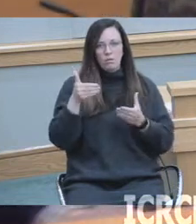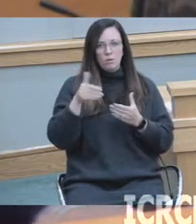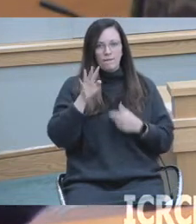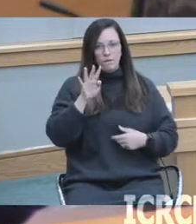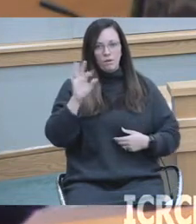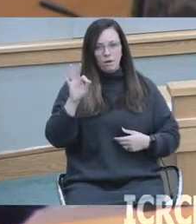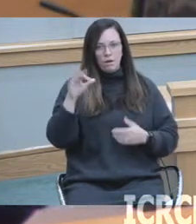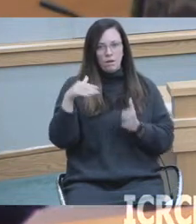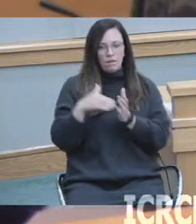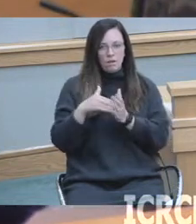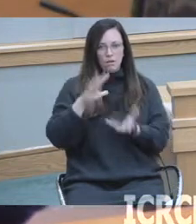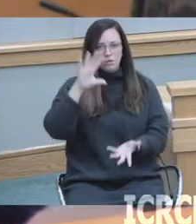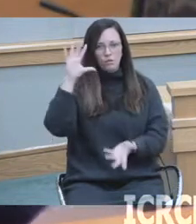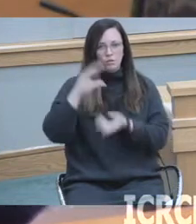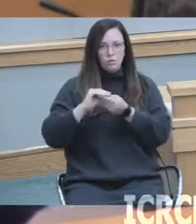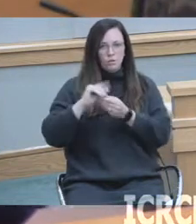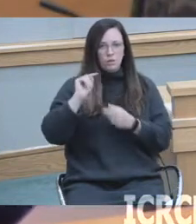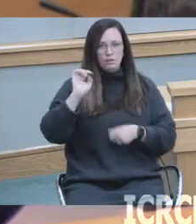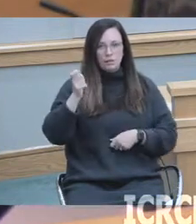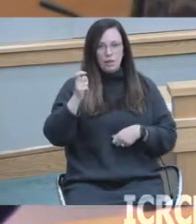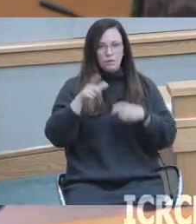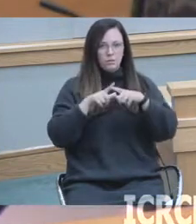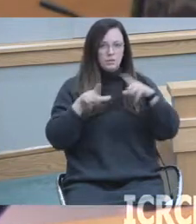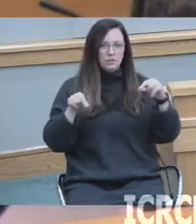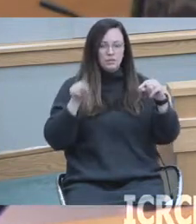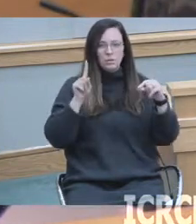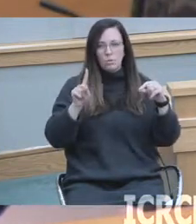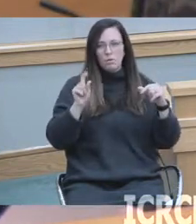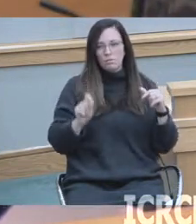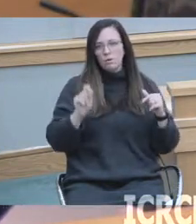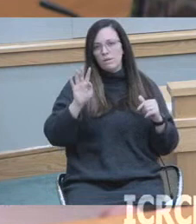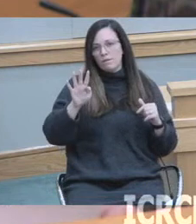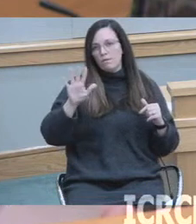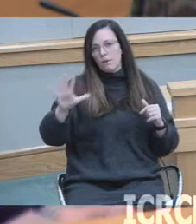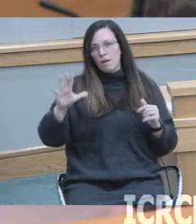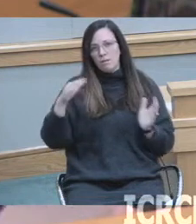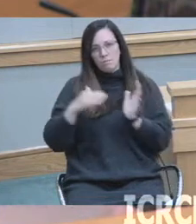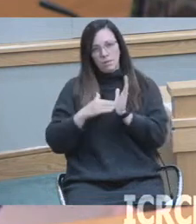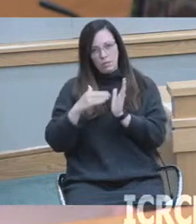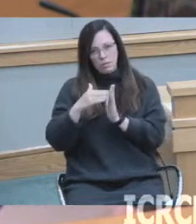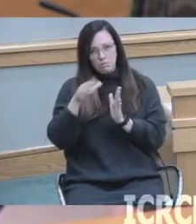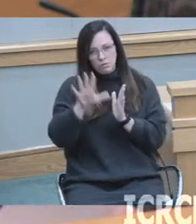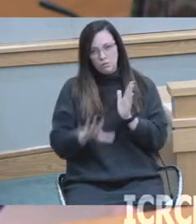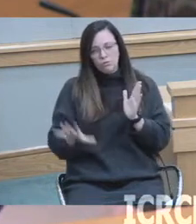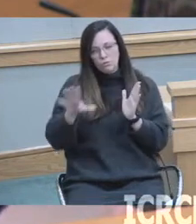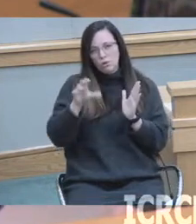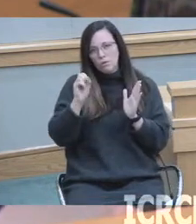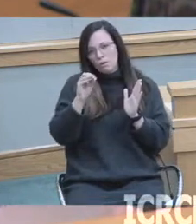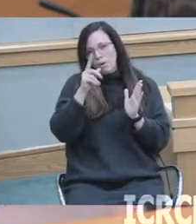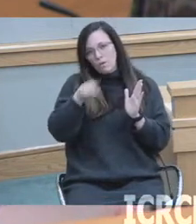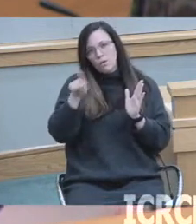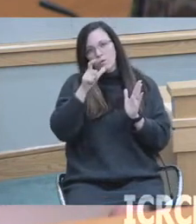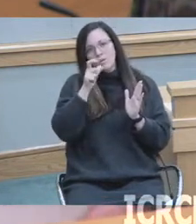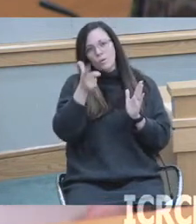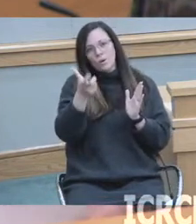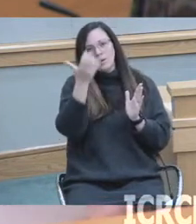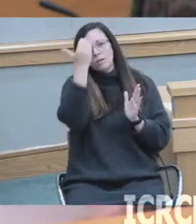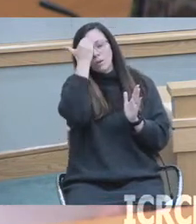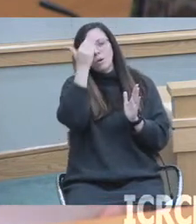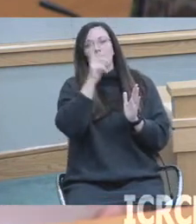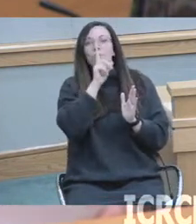tax receipts were about 1.45 million. So for those who want to hear the real numbers,